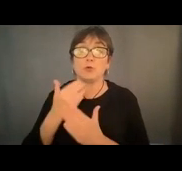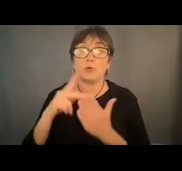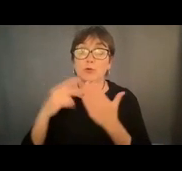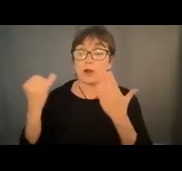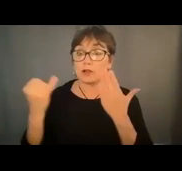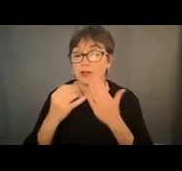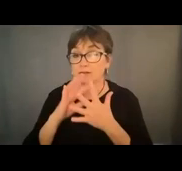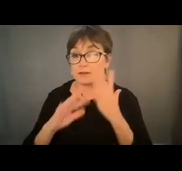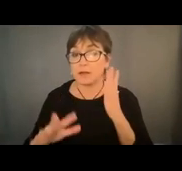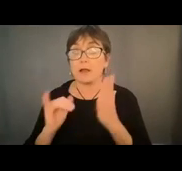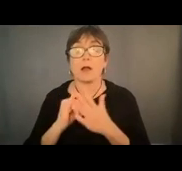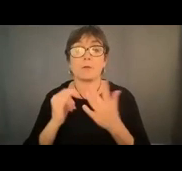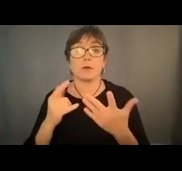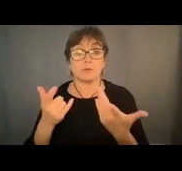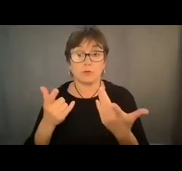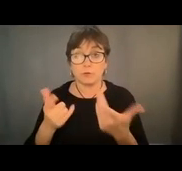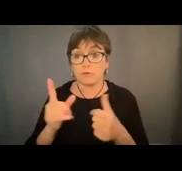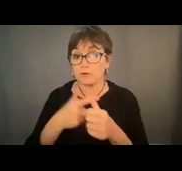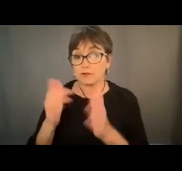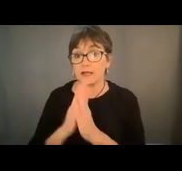with Dawn Monaco.